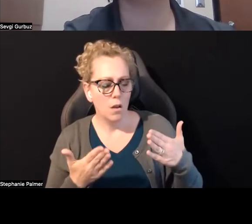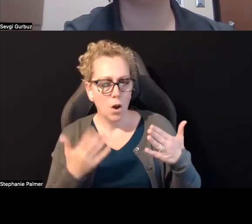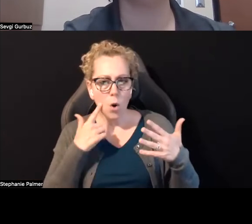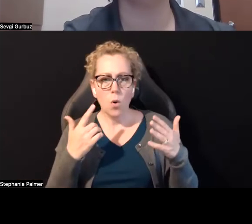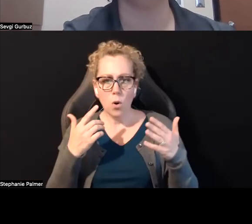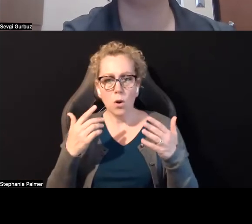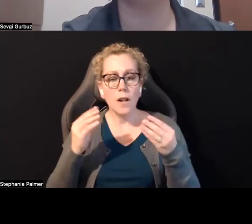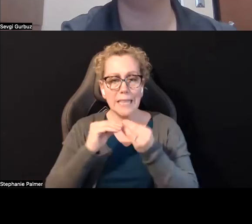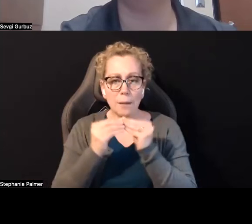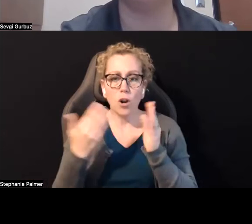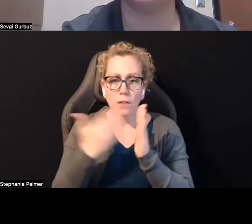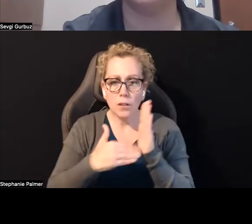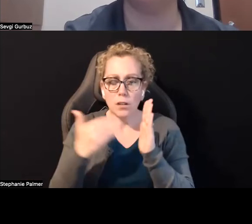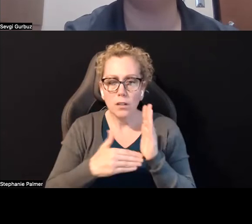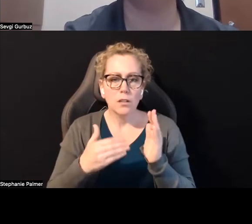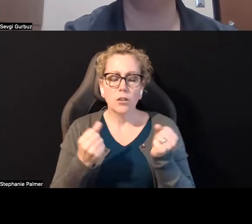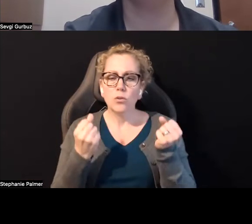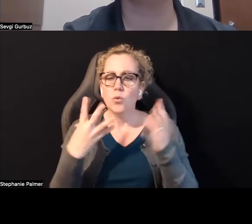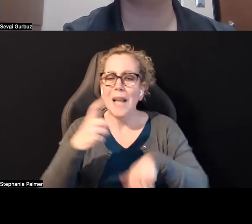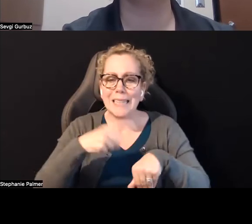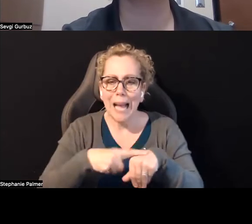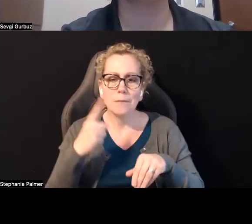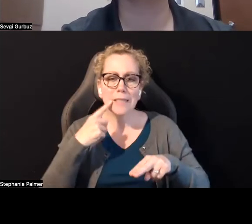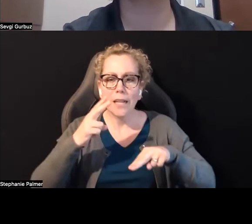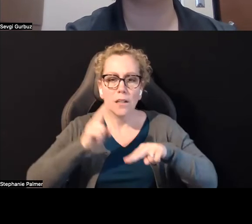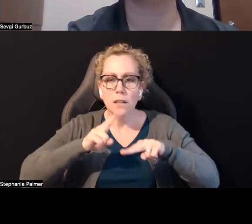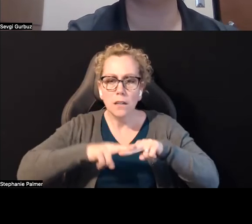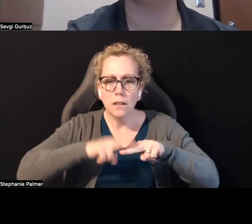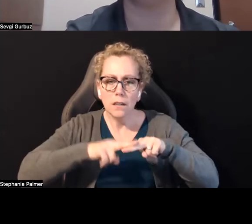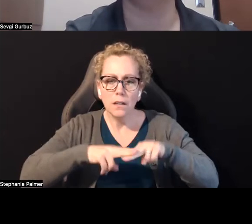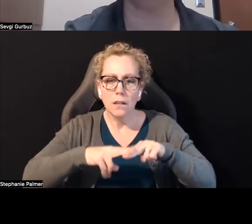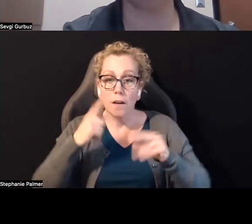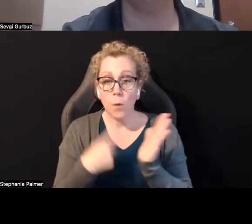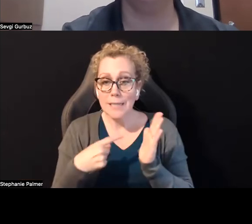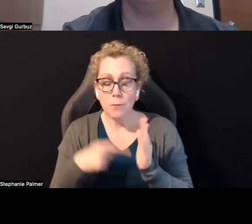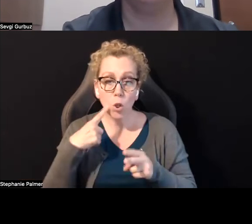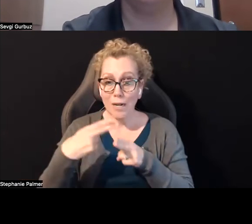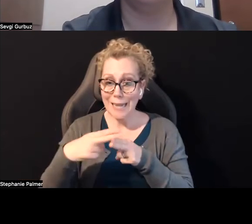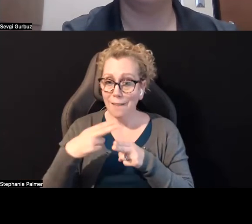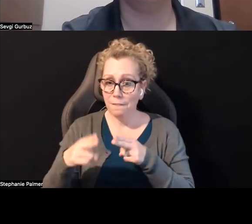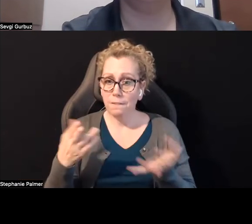repetitions in a sign an incorrect number of times. So if someone is trying to articulate knife,